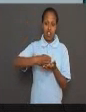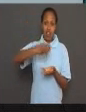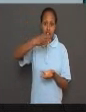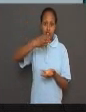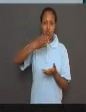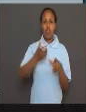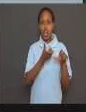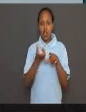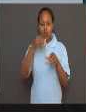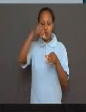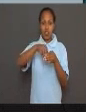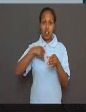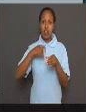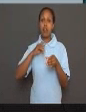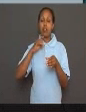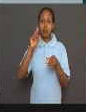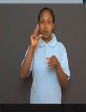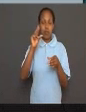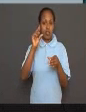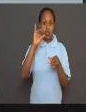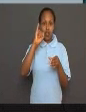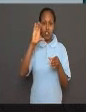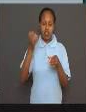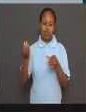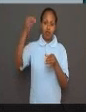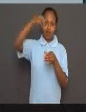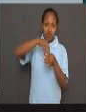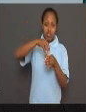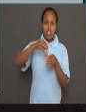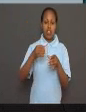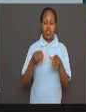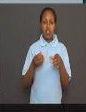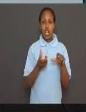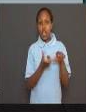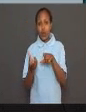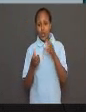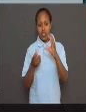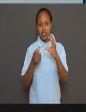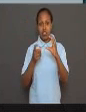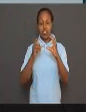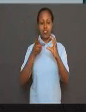of liquid, the liquid is